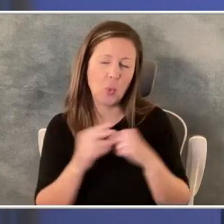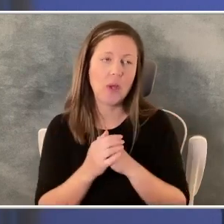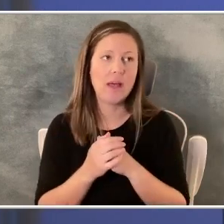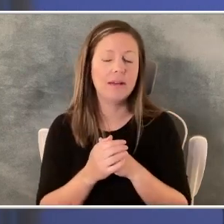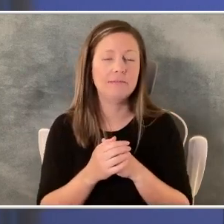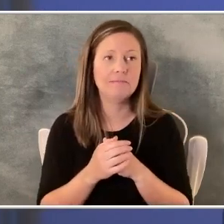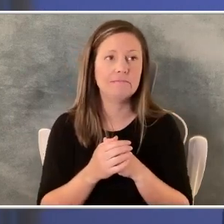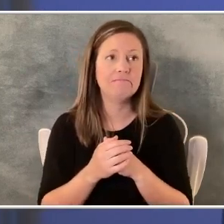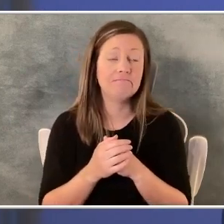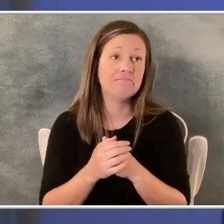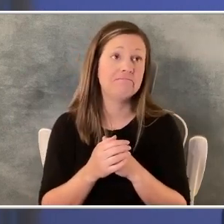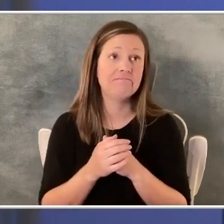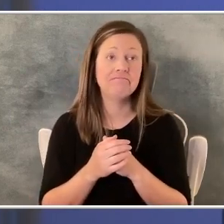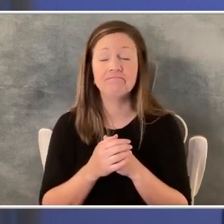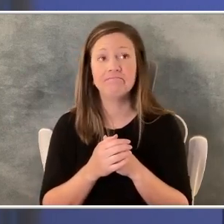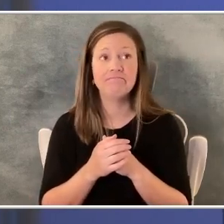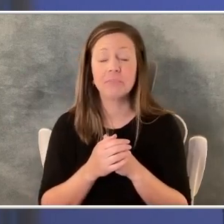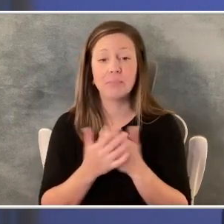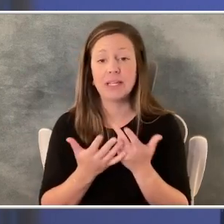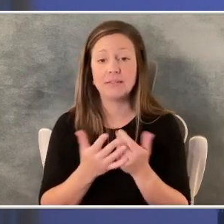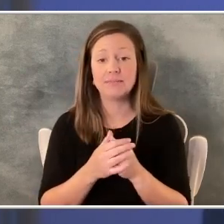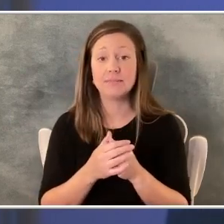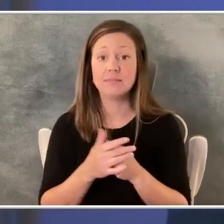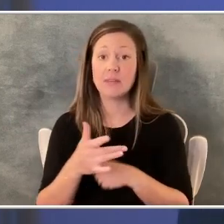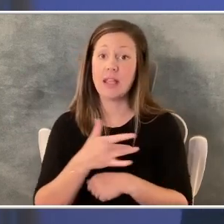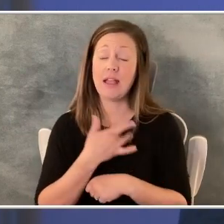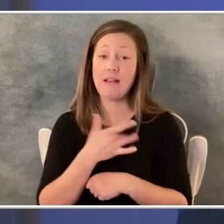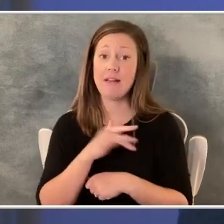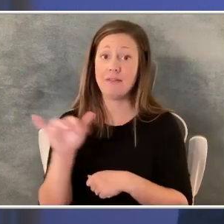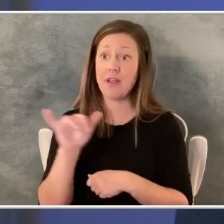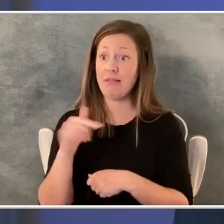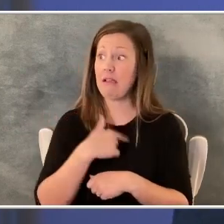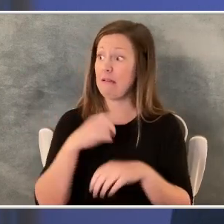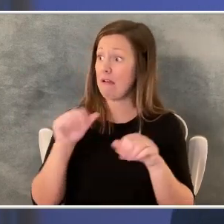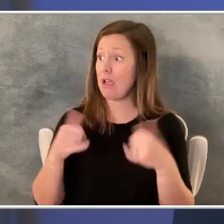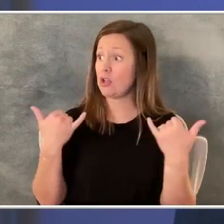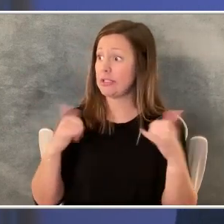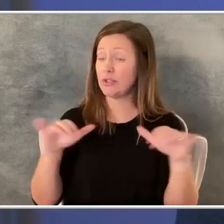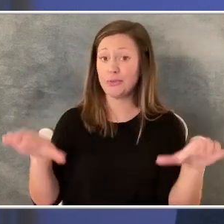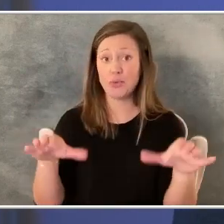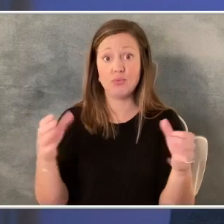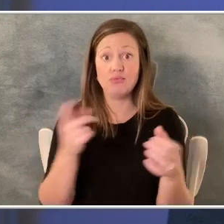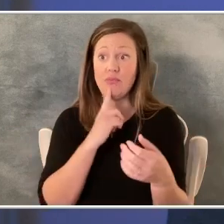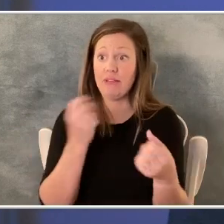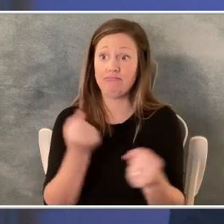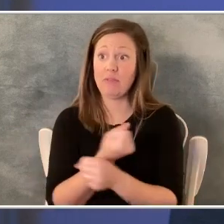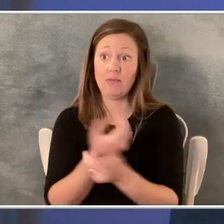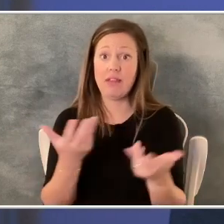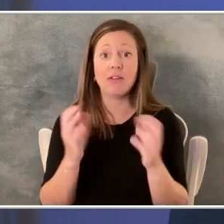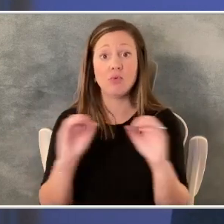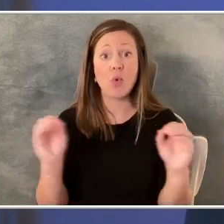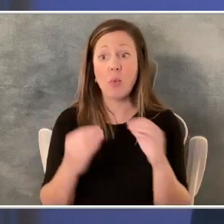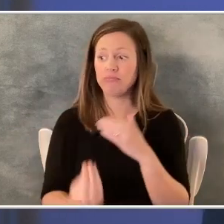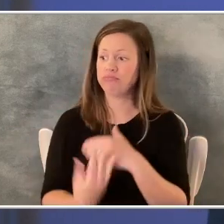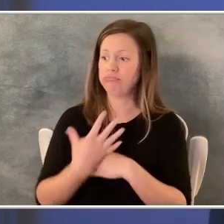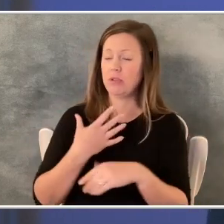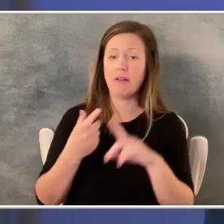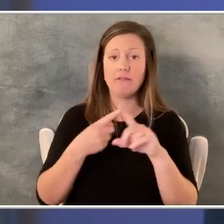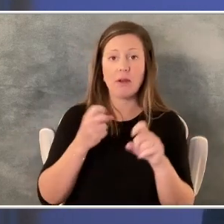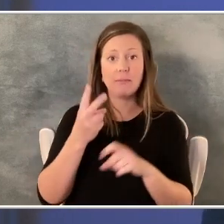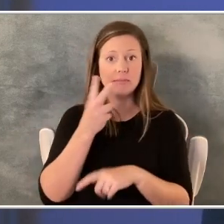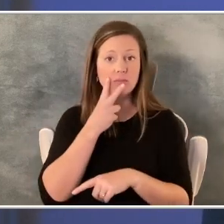could do things uninhibited. I didn't have any effect. I